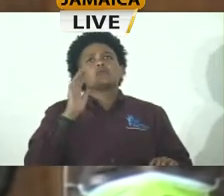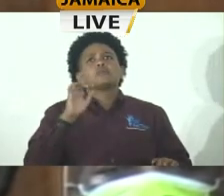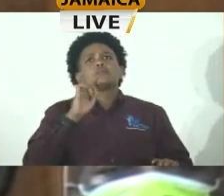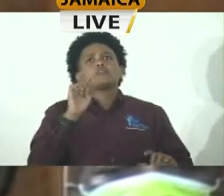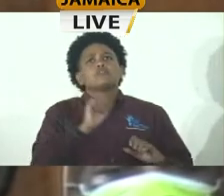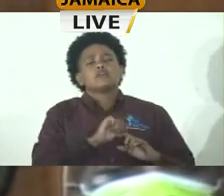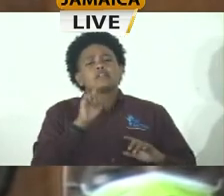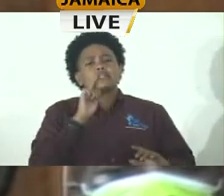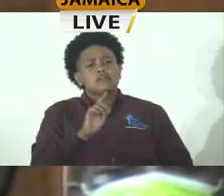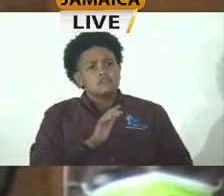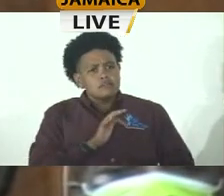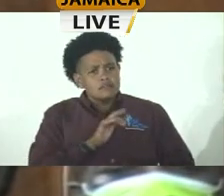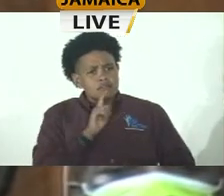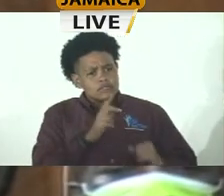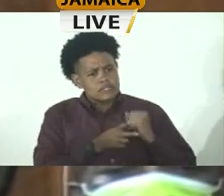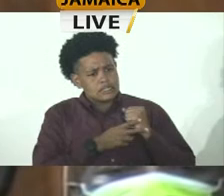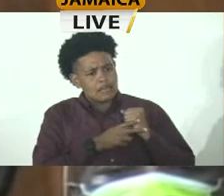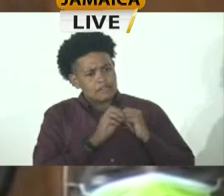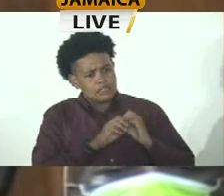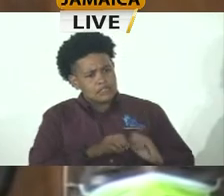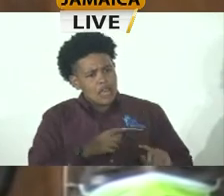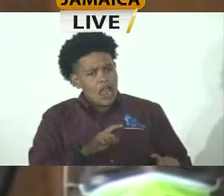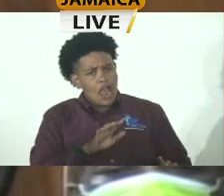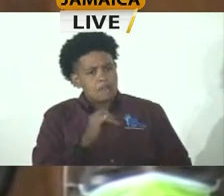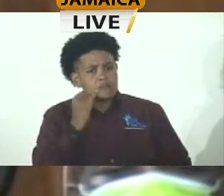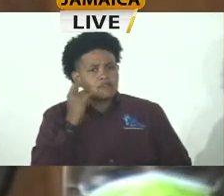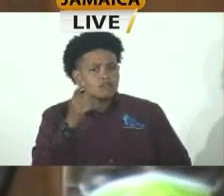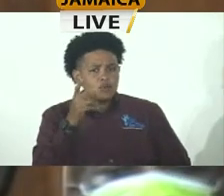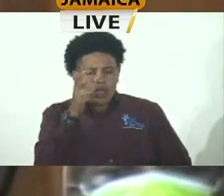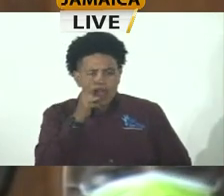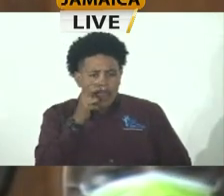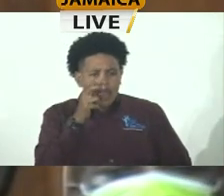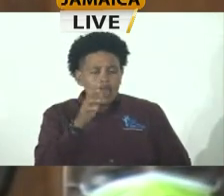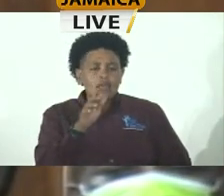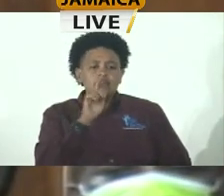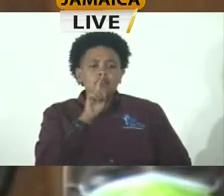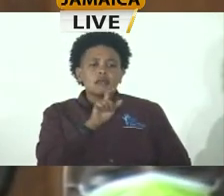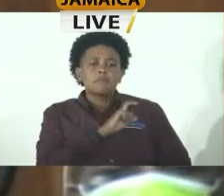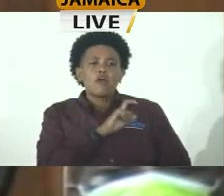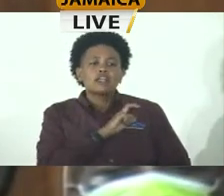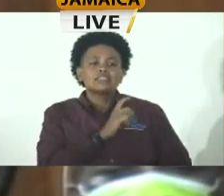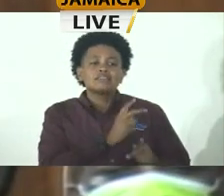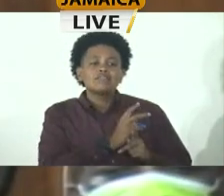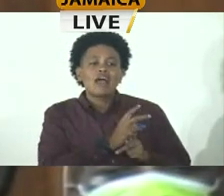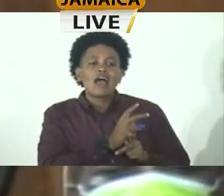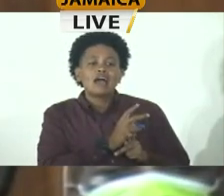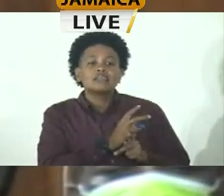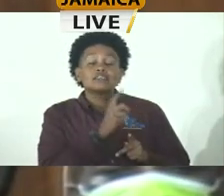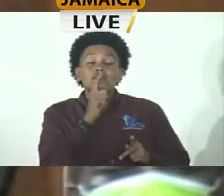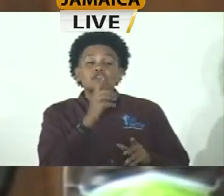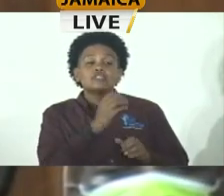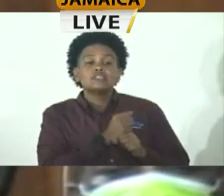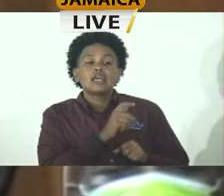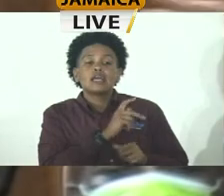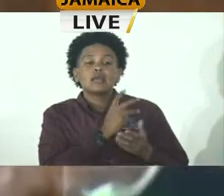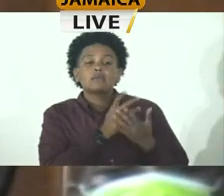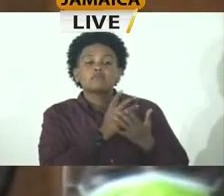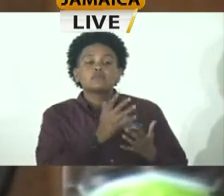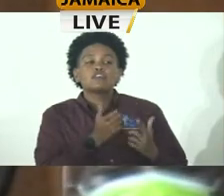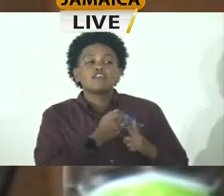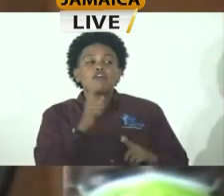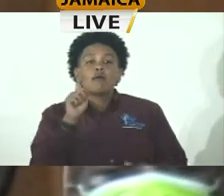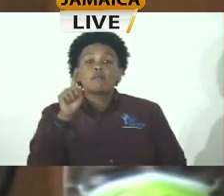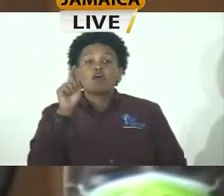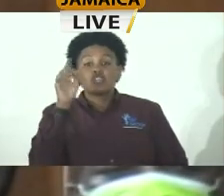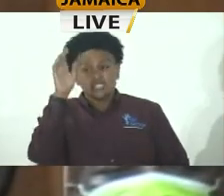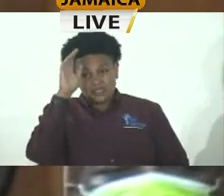enormous amount of savings madam speaker if you hear the police vans taking prisoners from hundred man